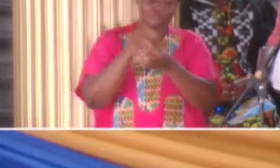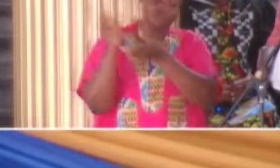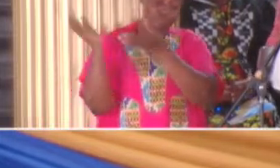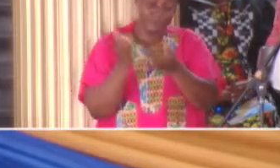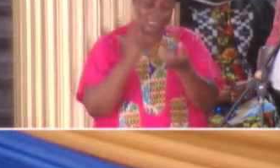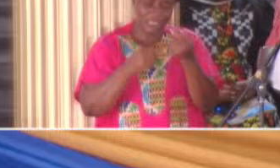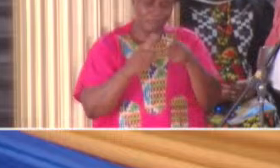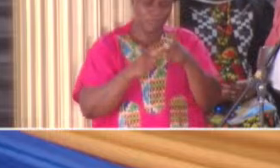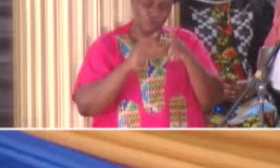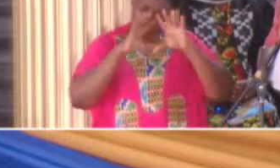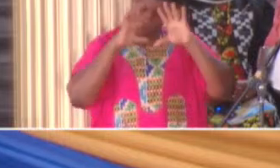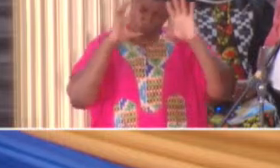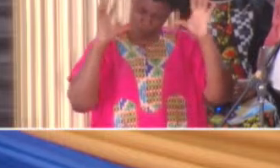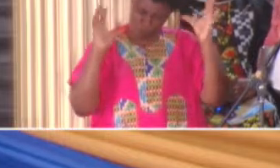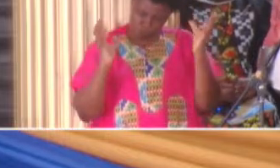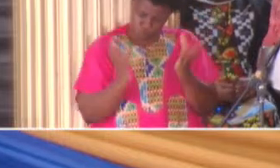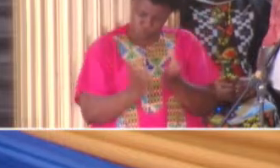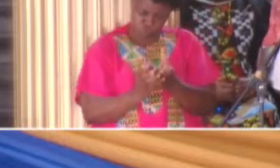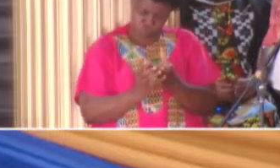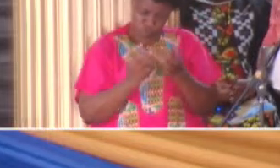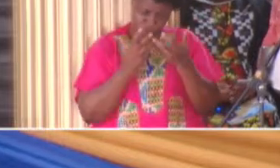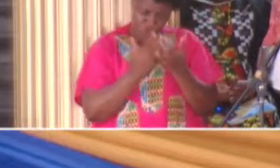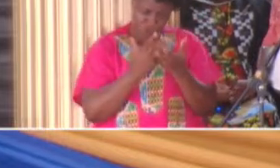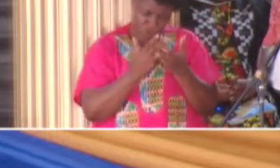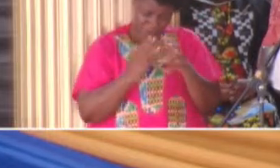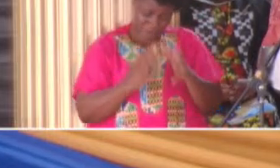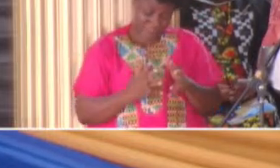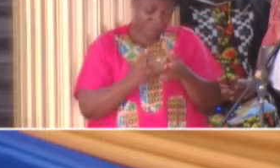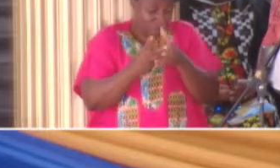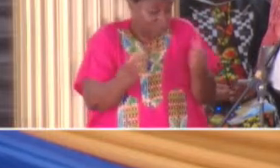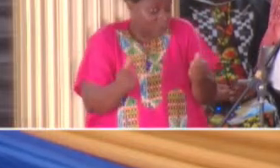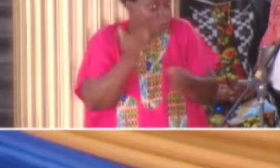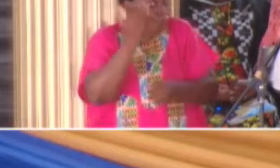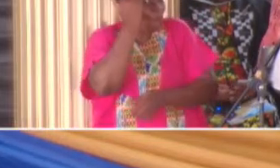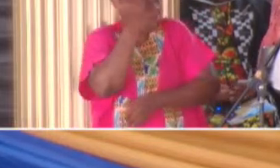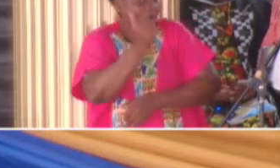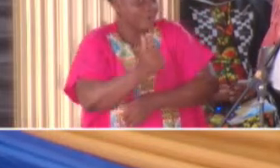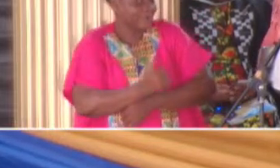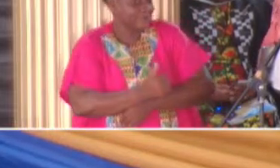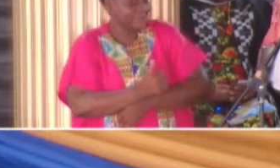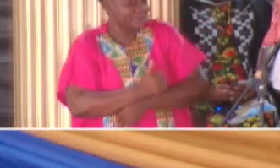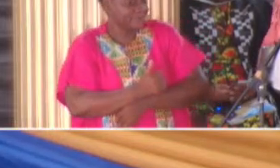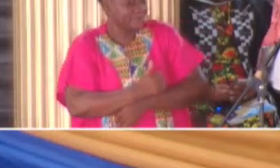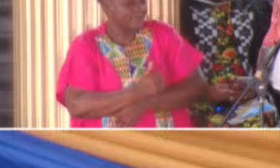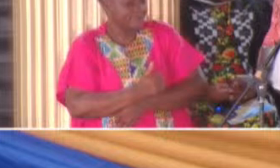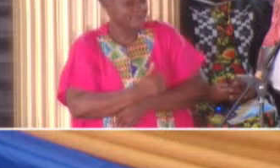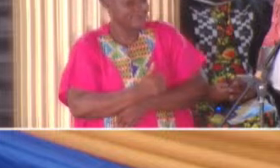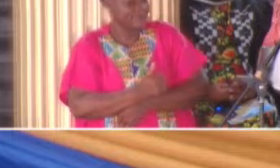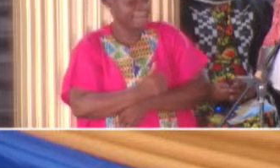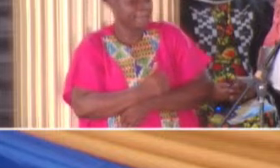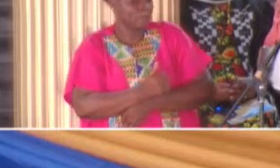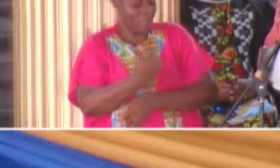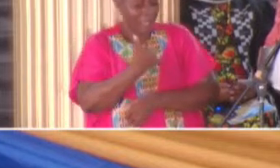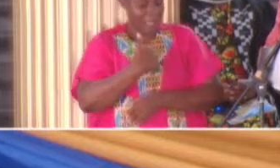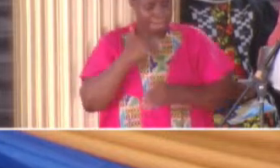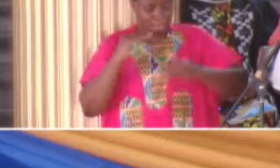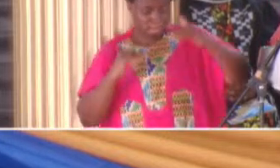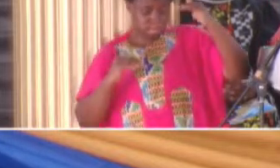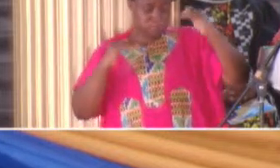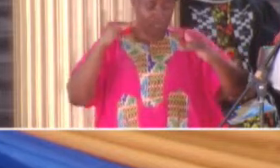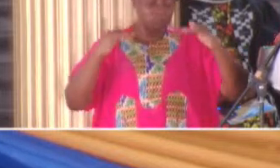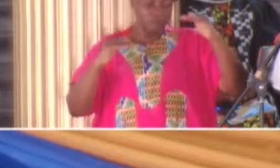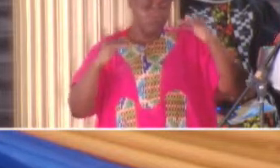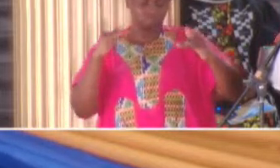about holistic engineering solutions, because when you have balanced teams,